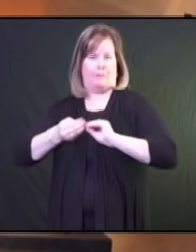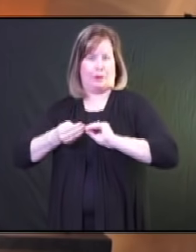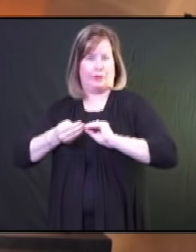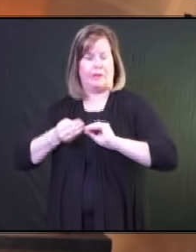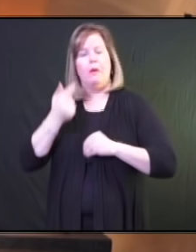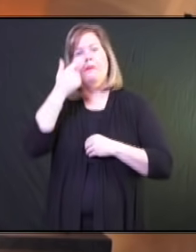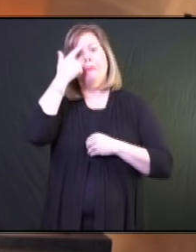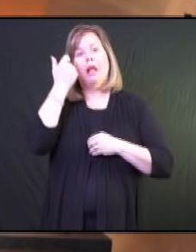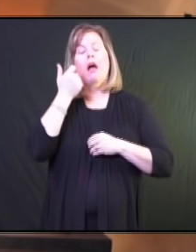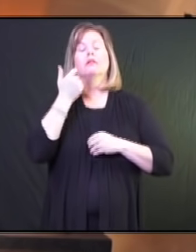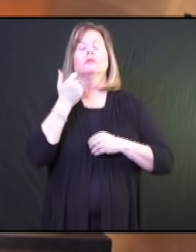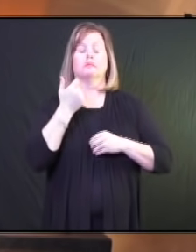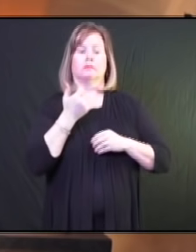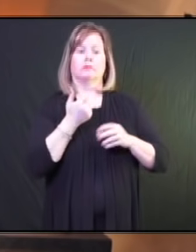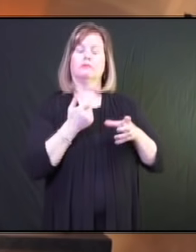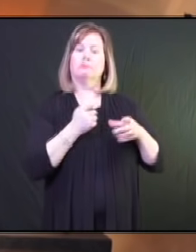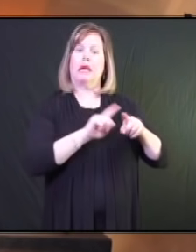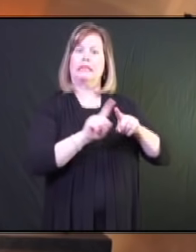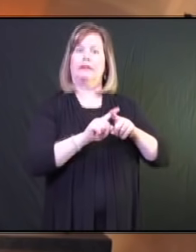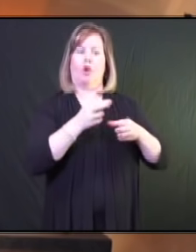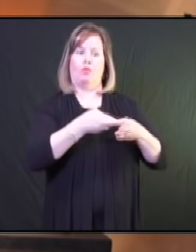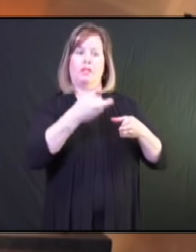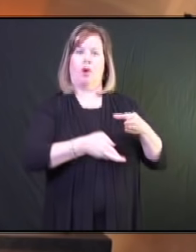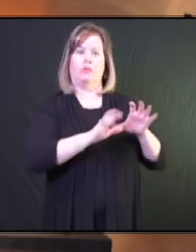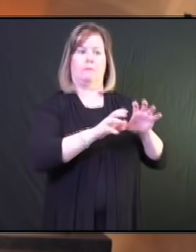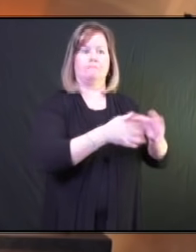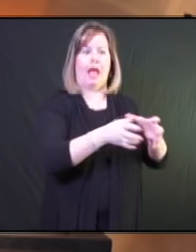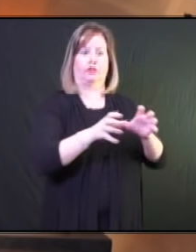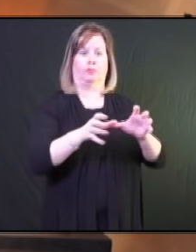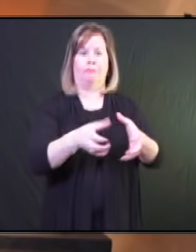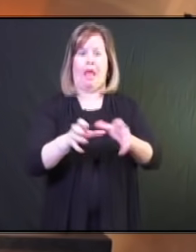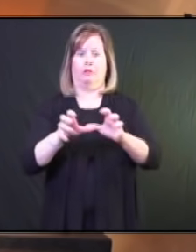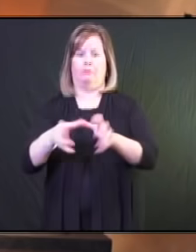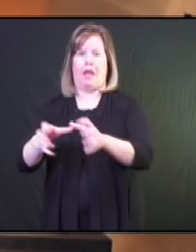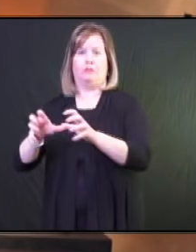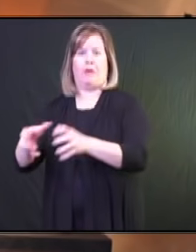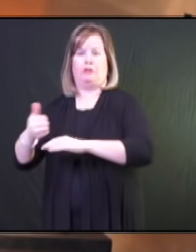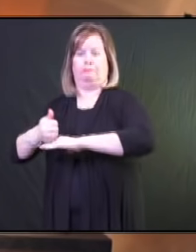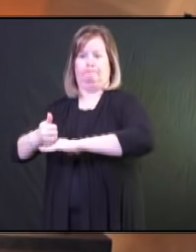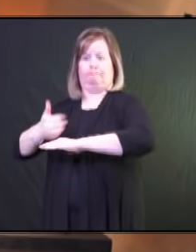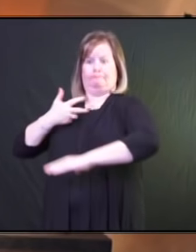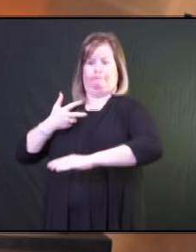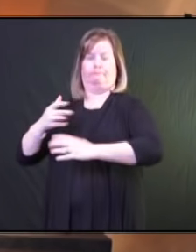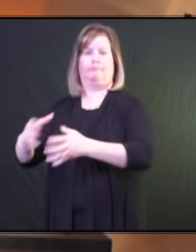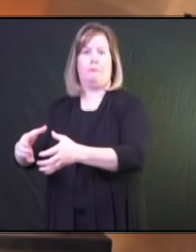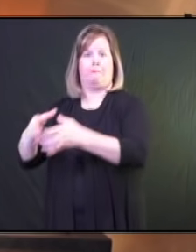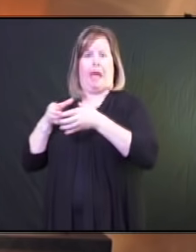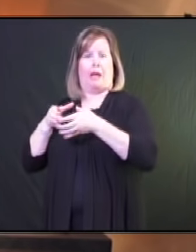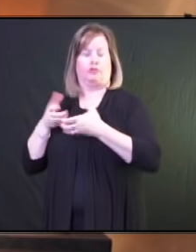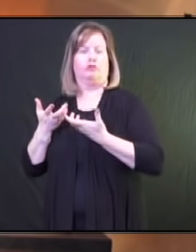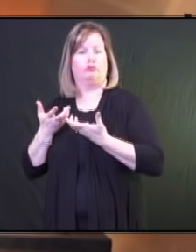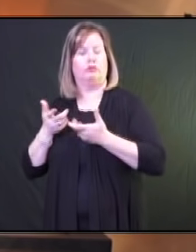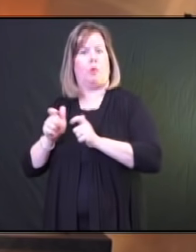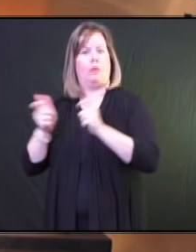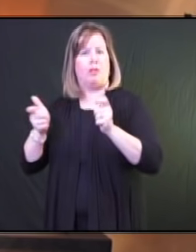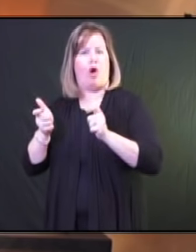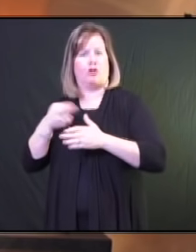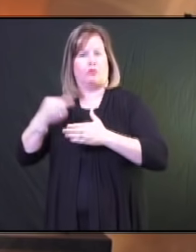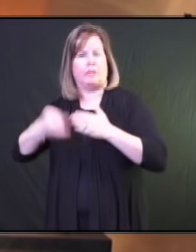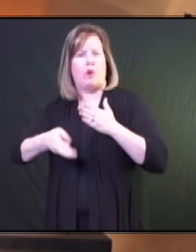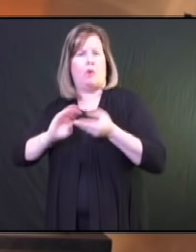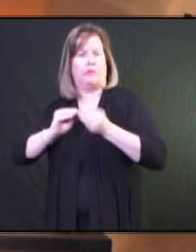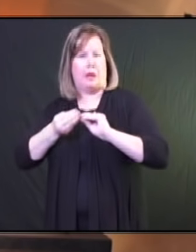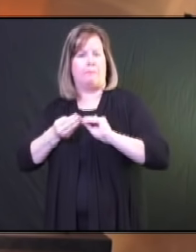being batched in such a way that we're getting large results all at once. We've also continued to do